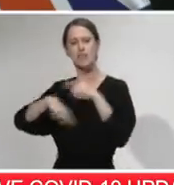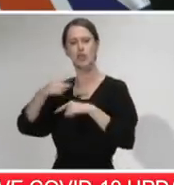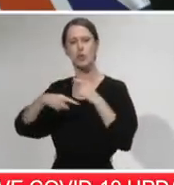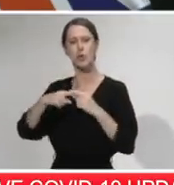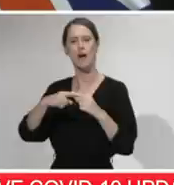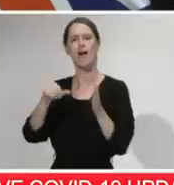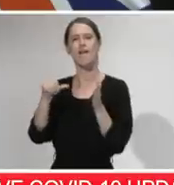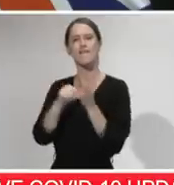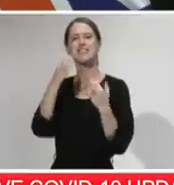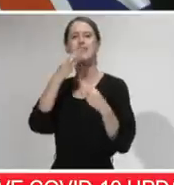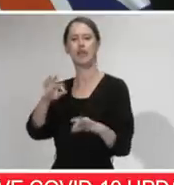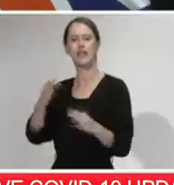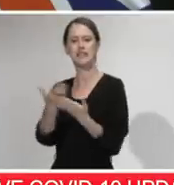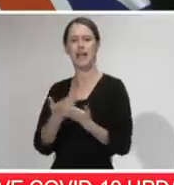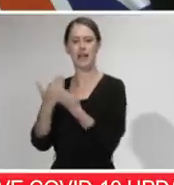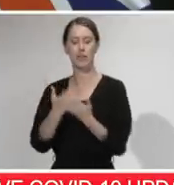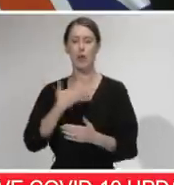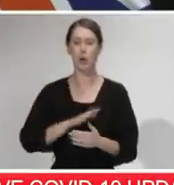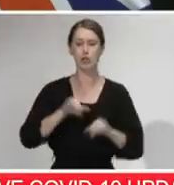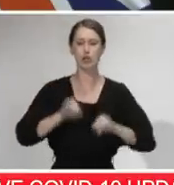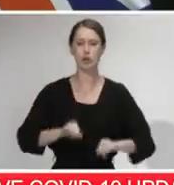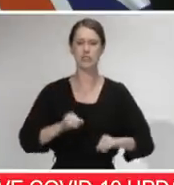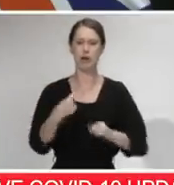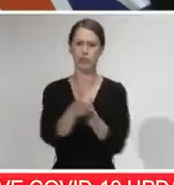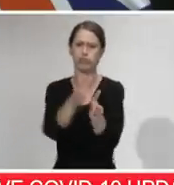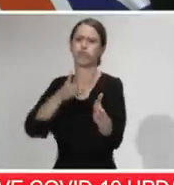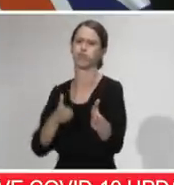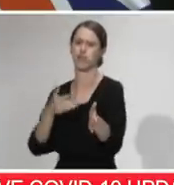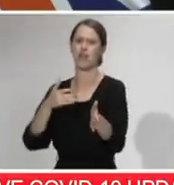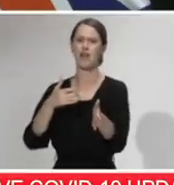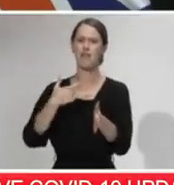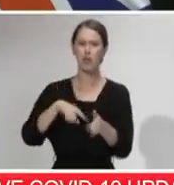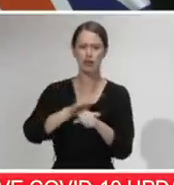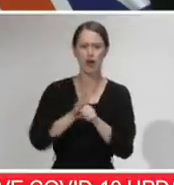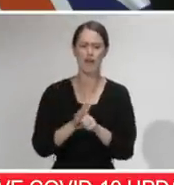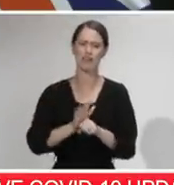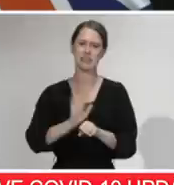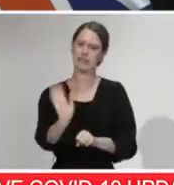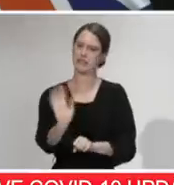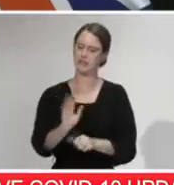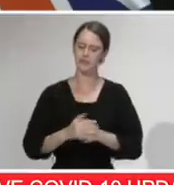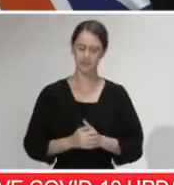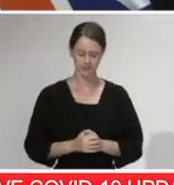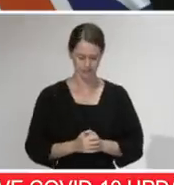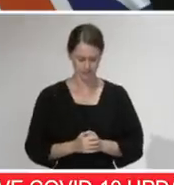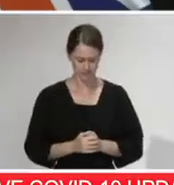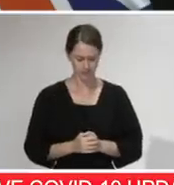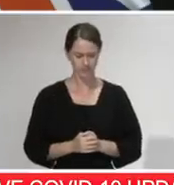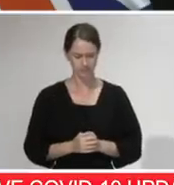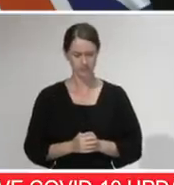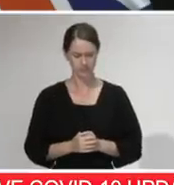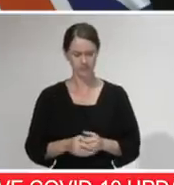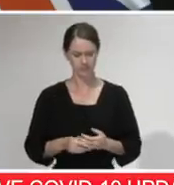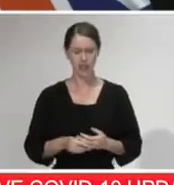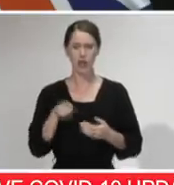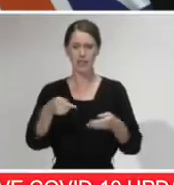tertiary study. We do not want to see students unfairly disadvantaged from discontinued courses. This gives